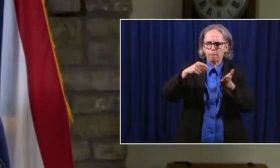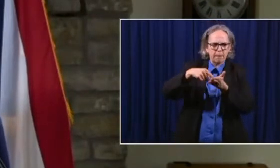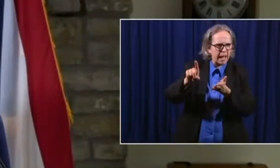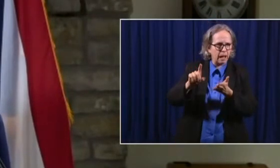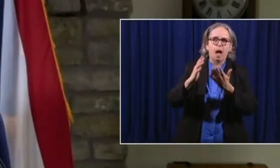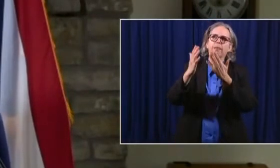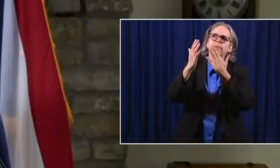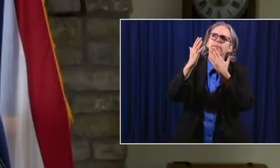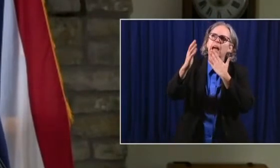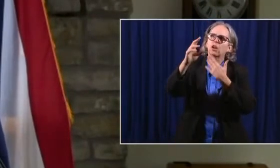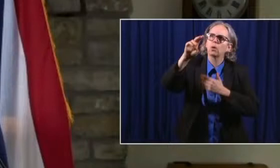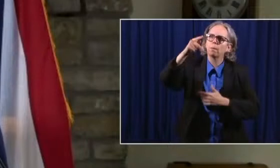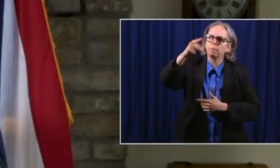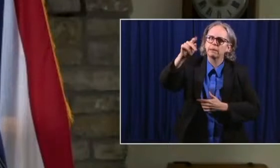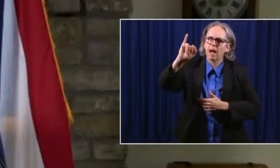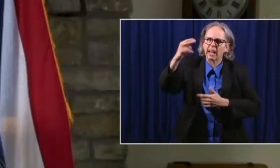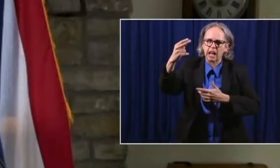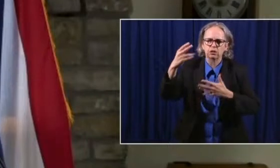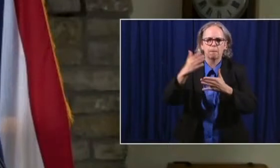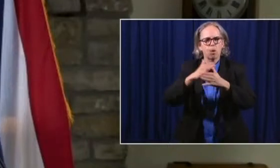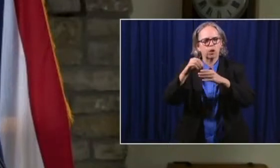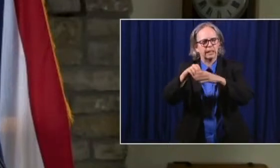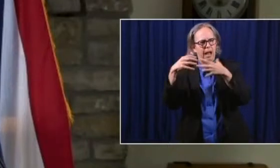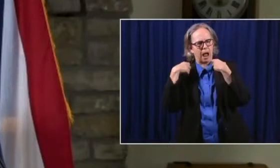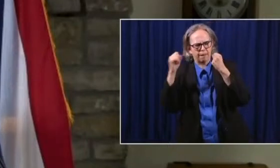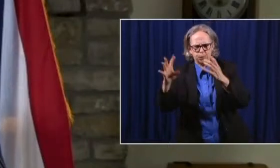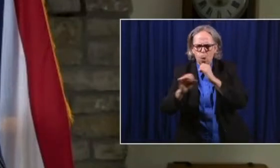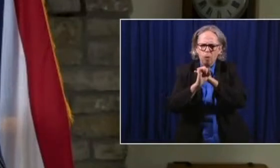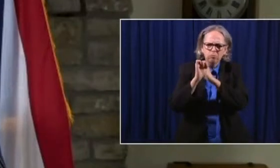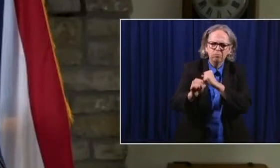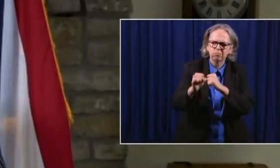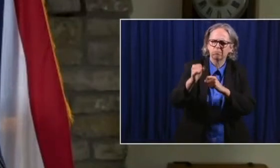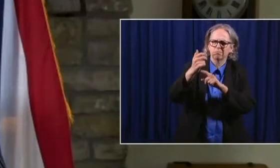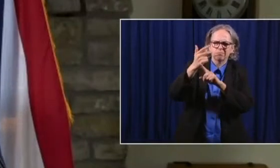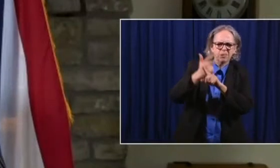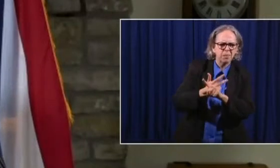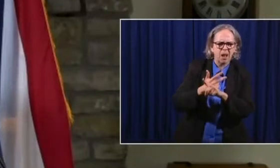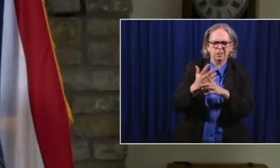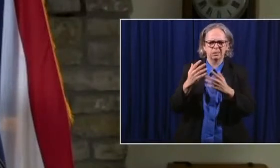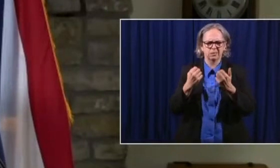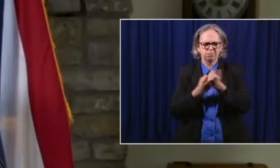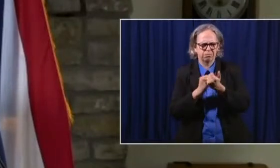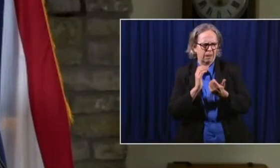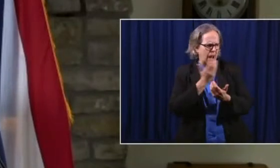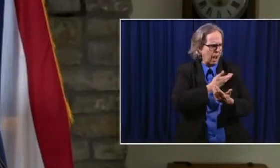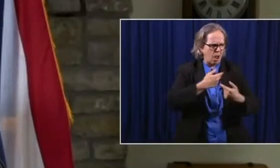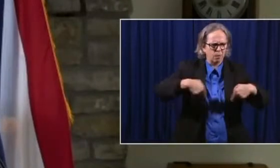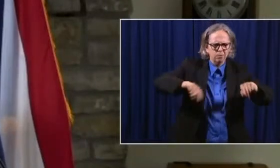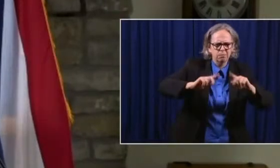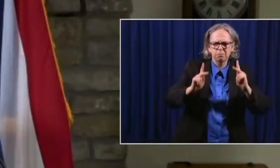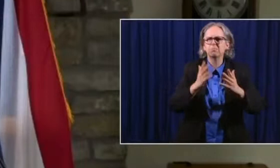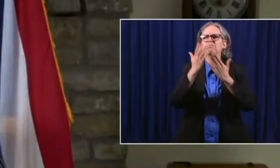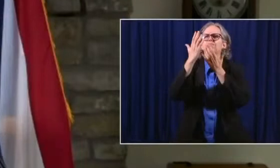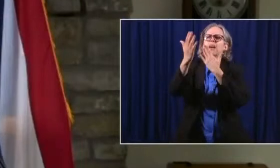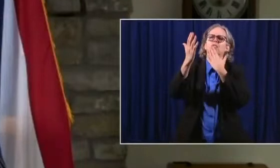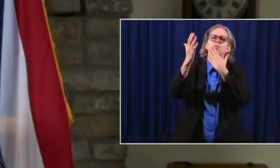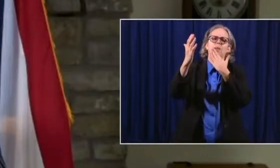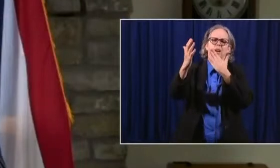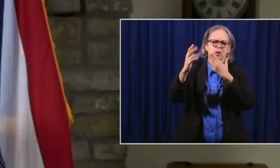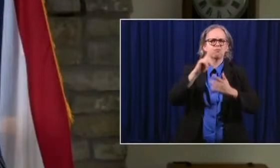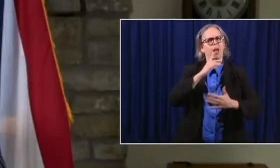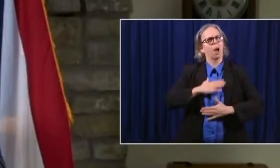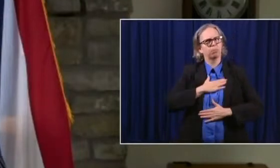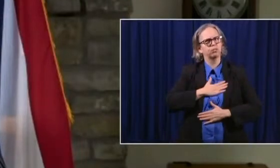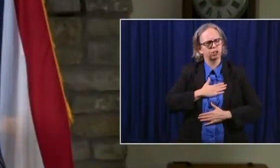us and serving as advisors and helpers as we move through this. We appreciate that very much.